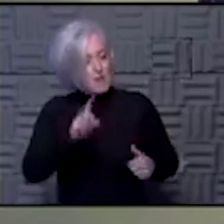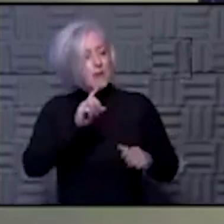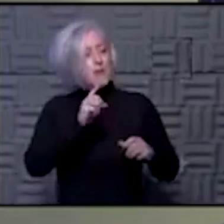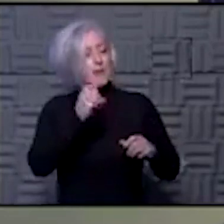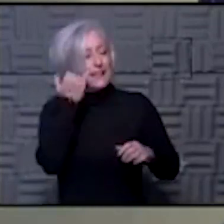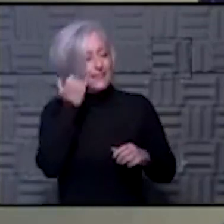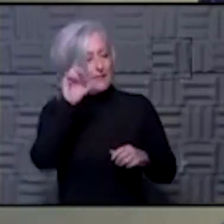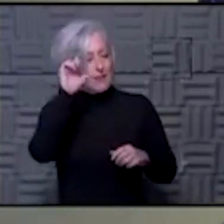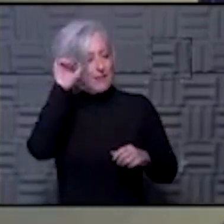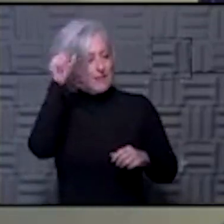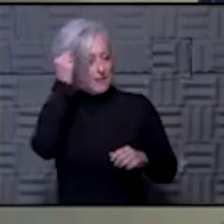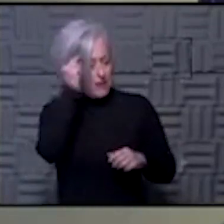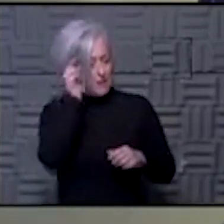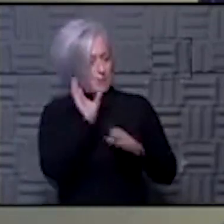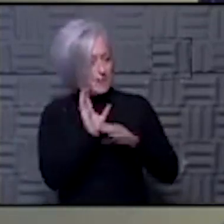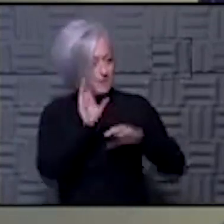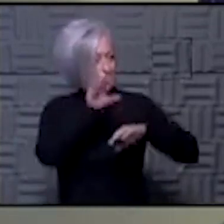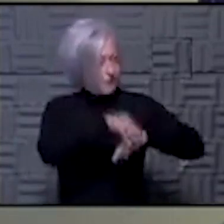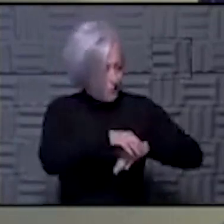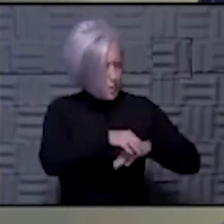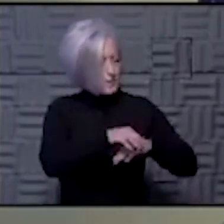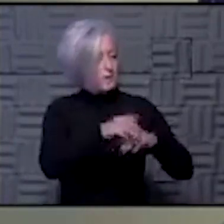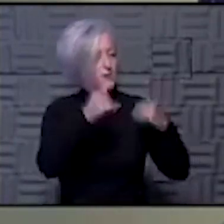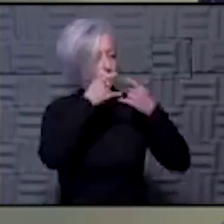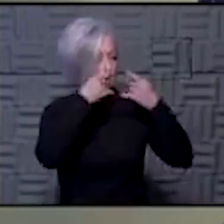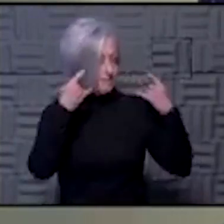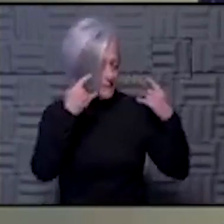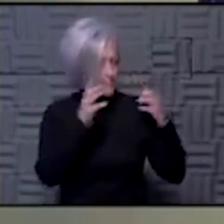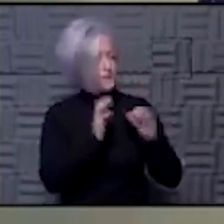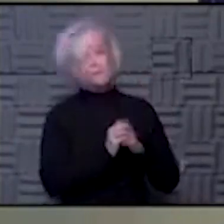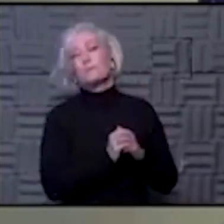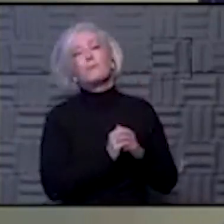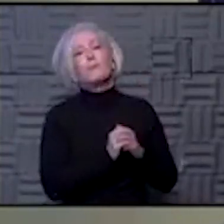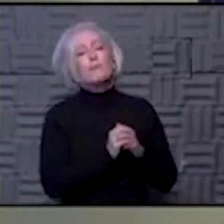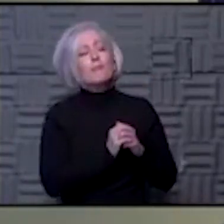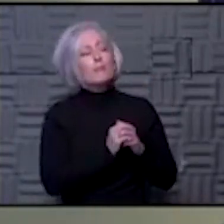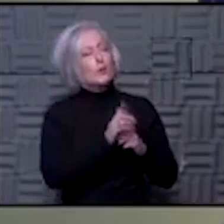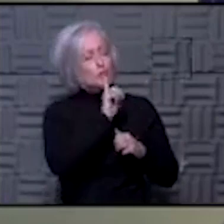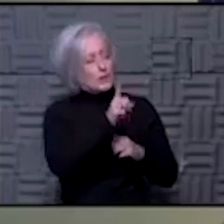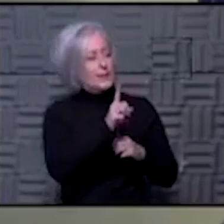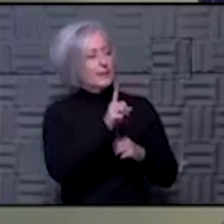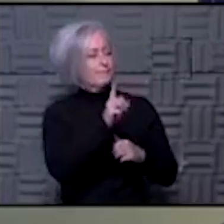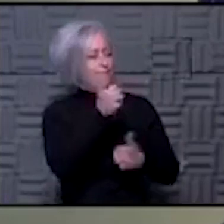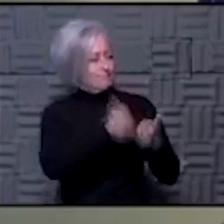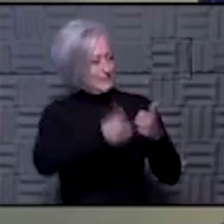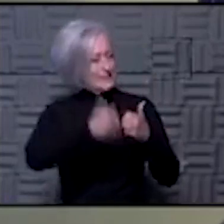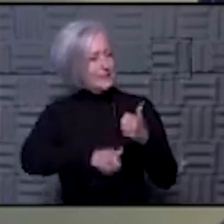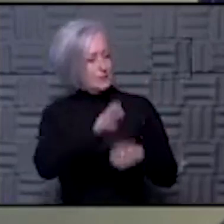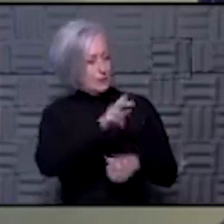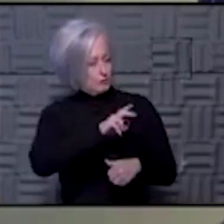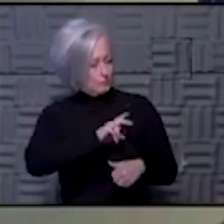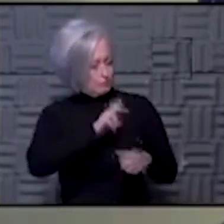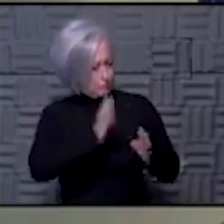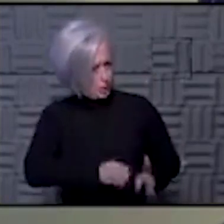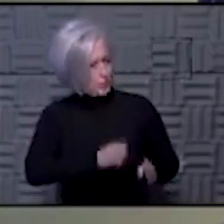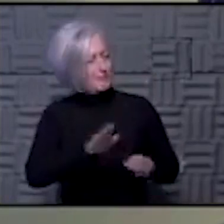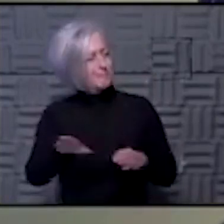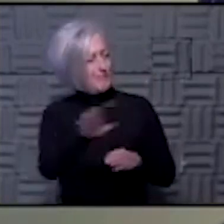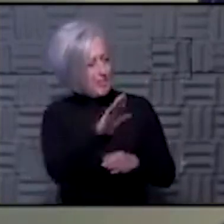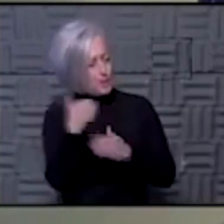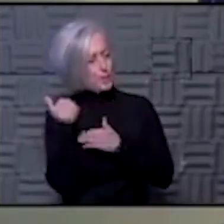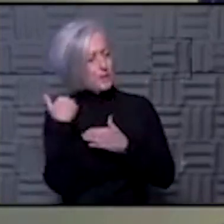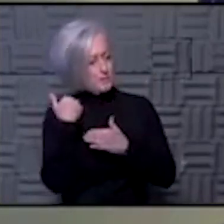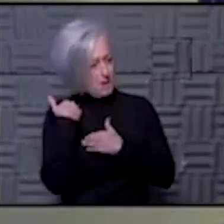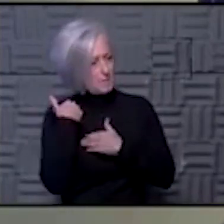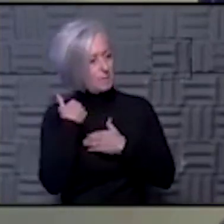to enforce everyone wearing the mask. That is each person's responsibility to wear a mask, maintain social distancing, avoid